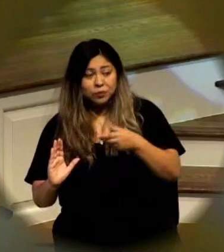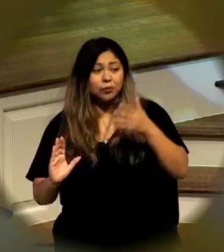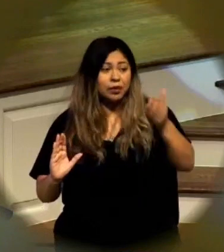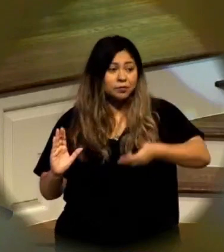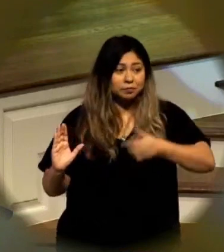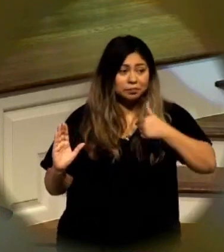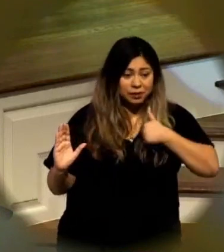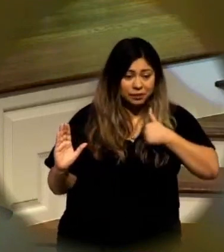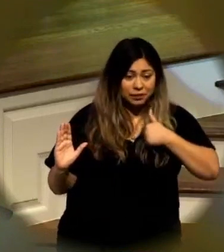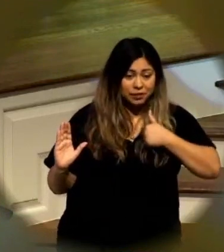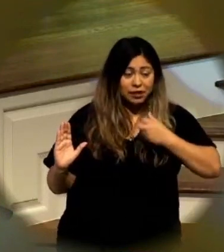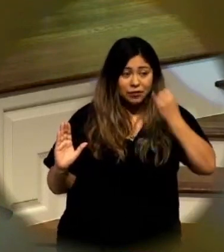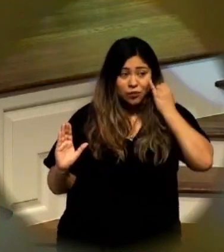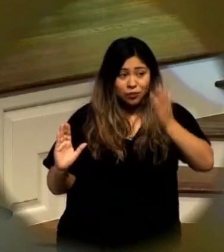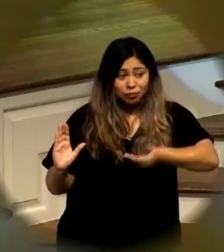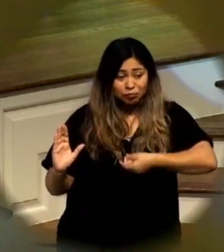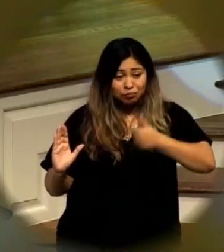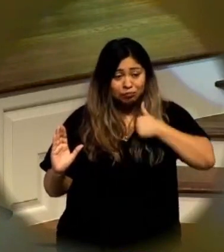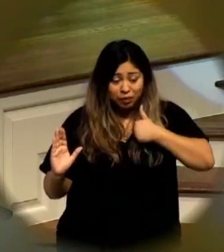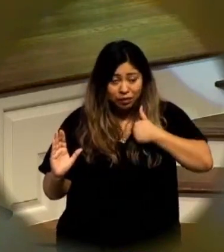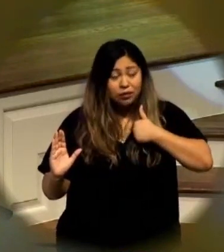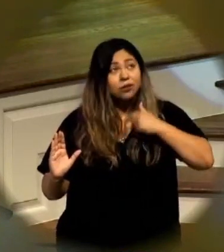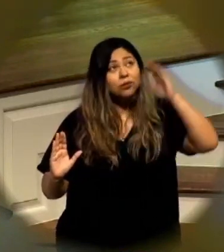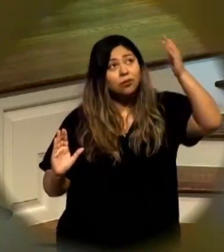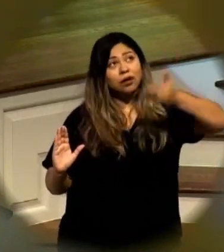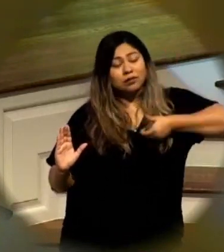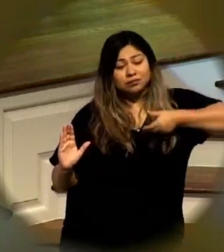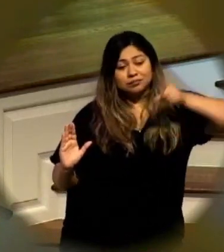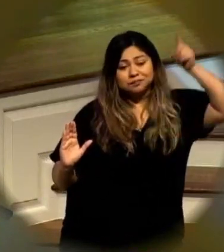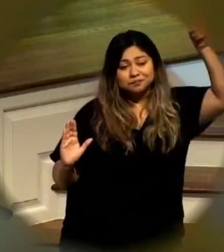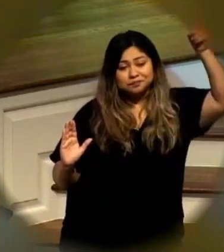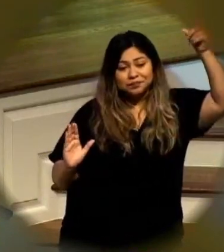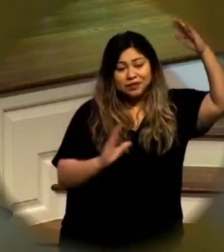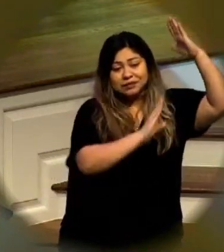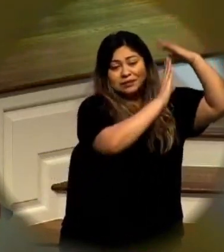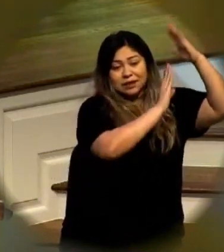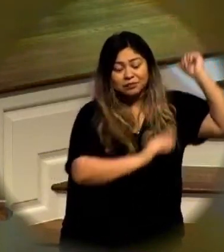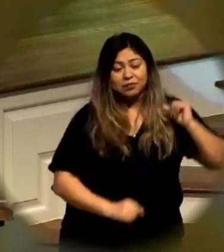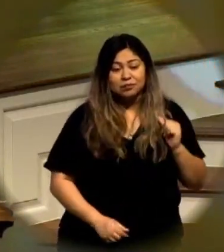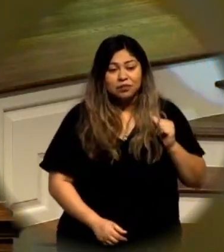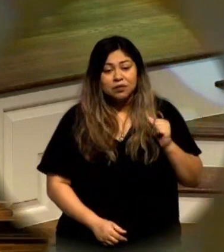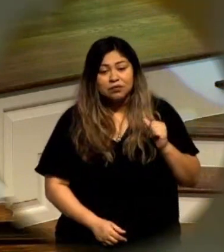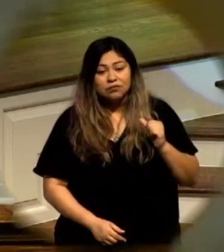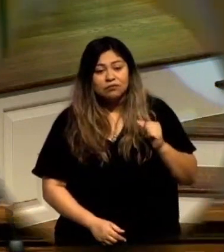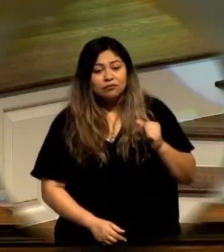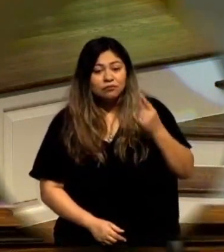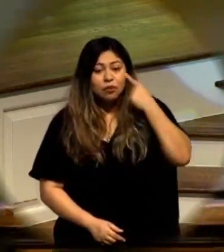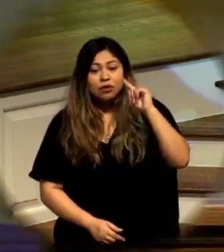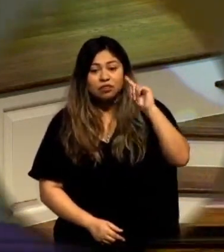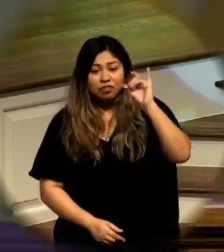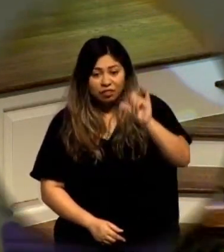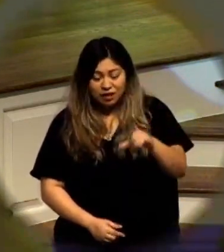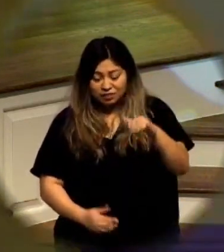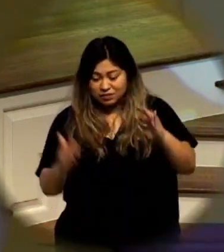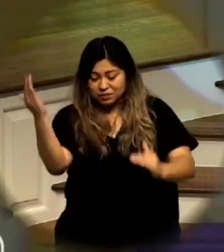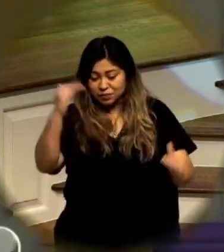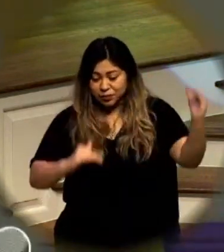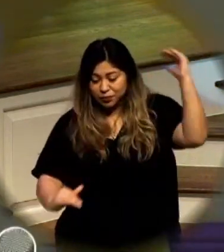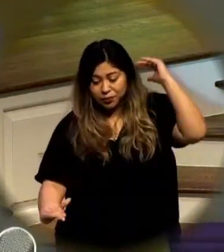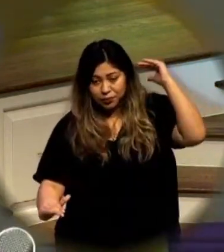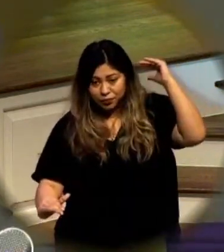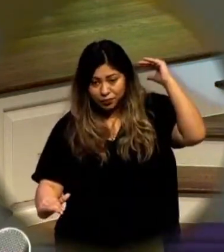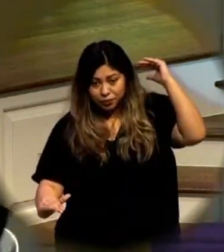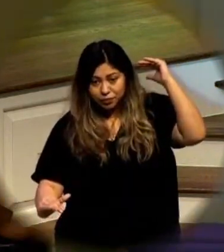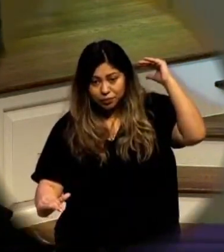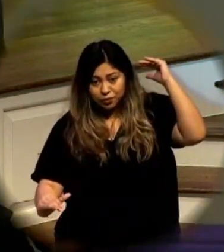you, he is the greatest. Did you get that? Jesus, in drawing this child unto him, puts